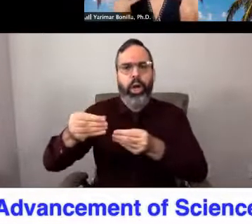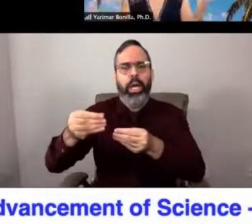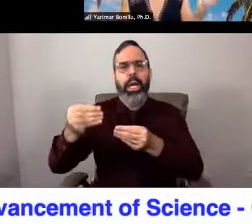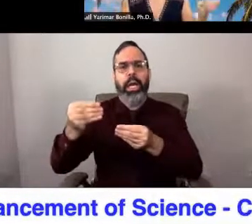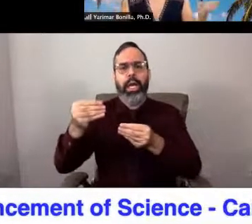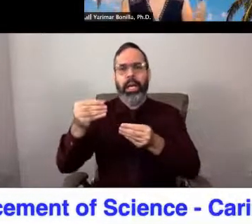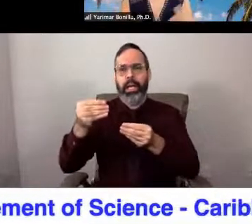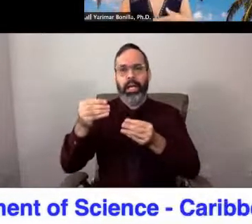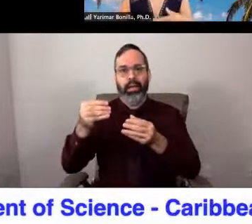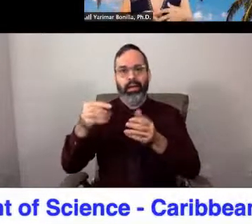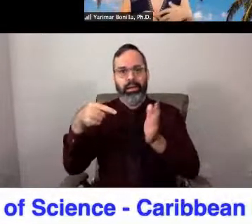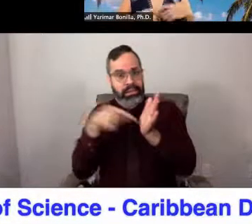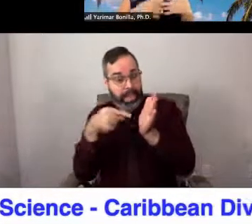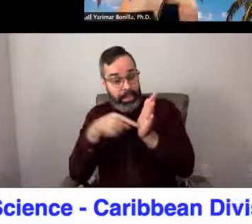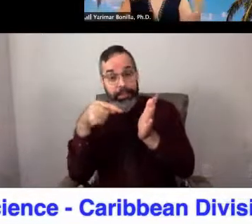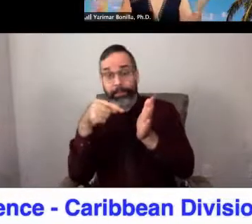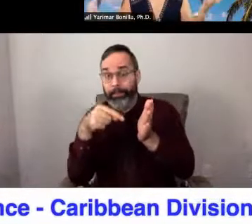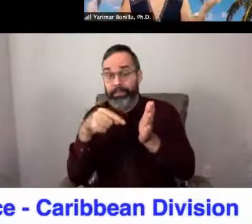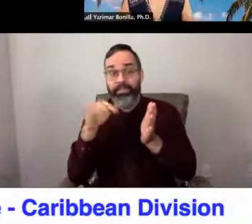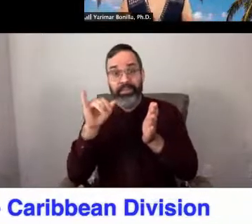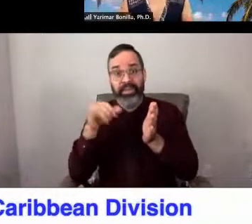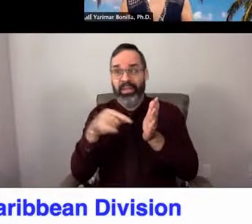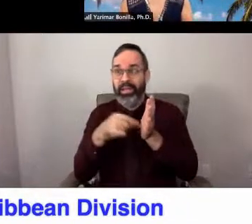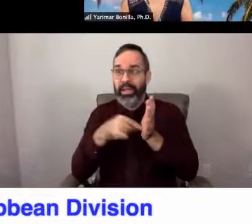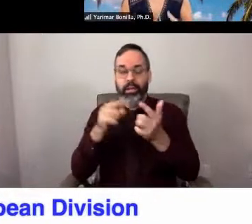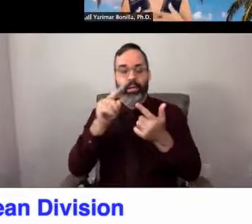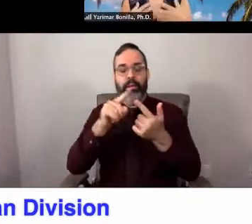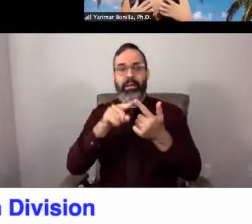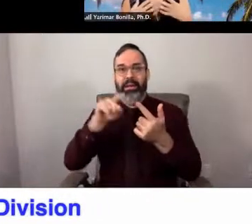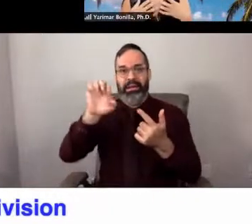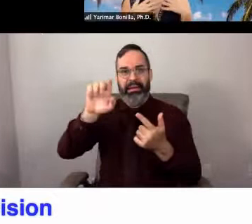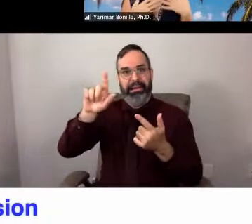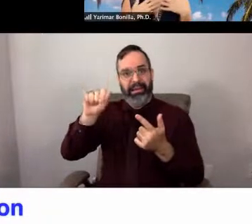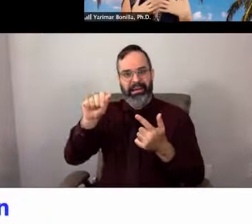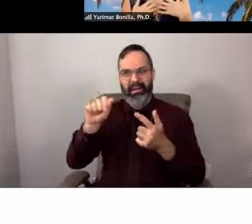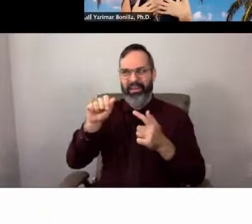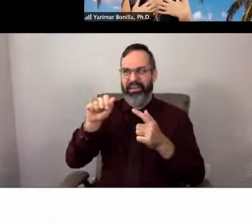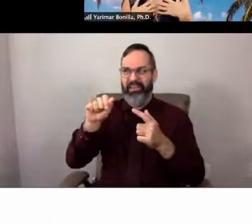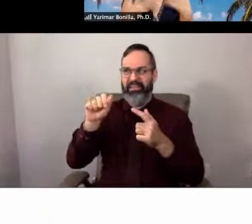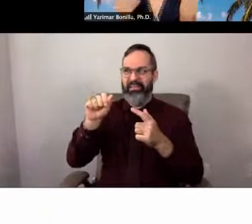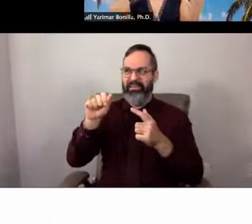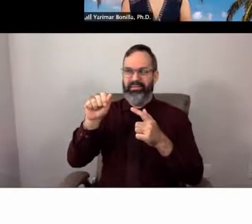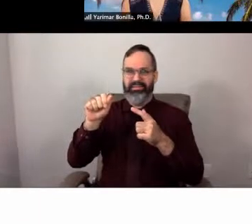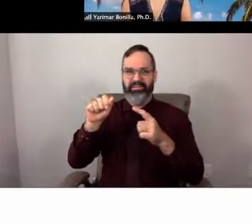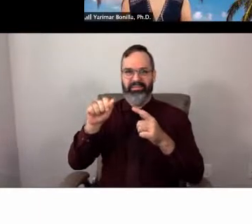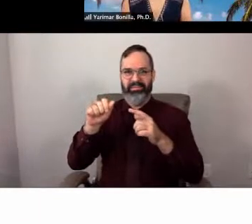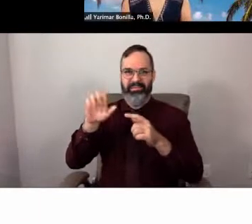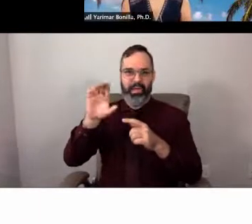debt and la muerte del ELA, and, you know, el final de las promesas. And